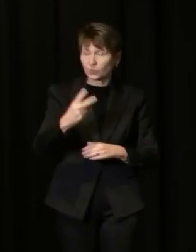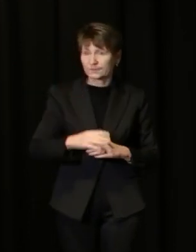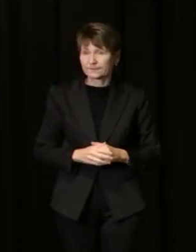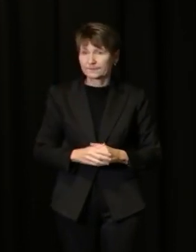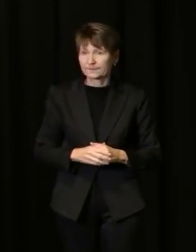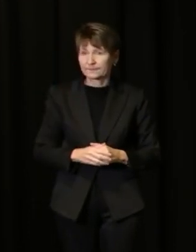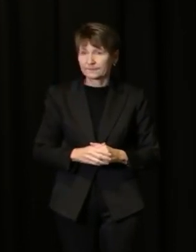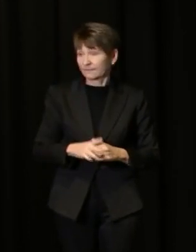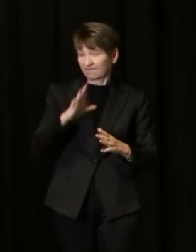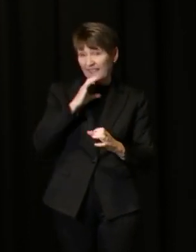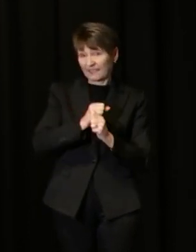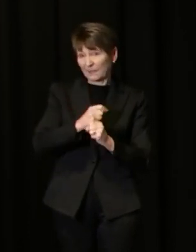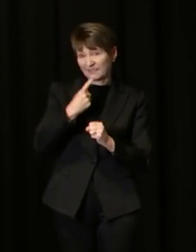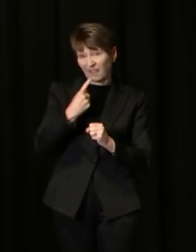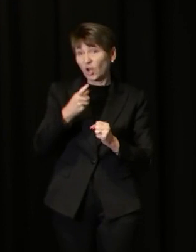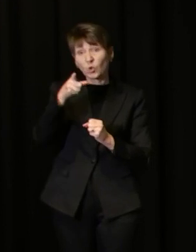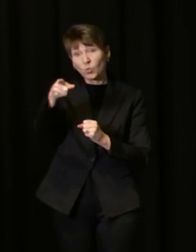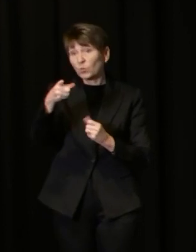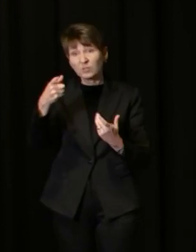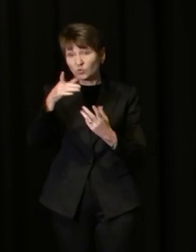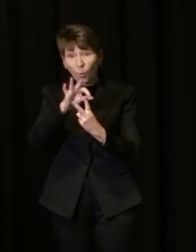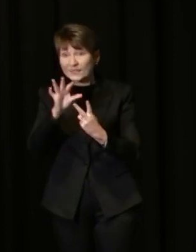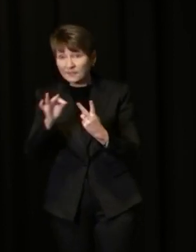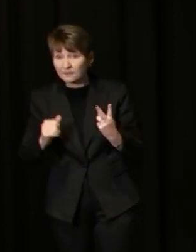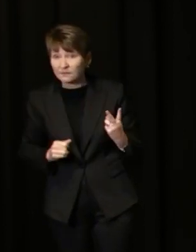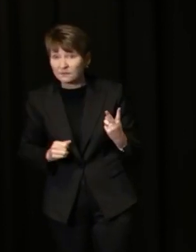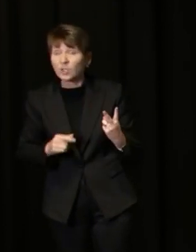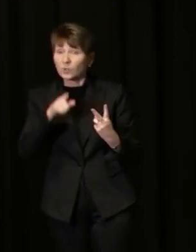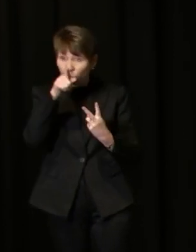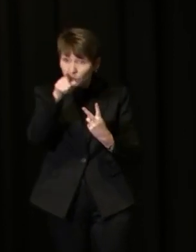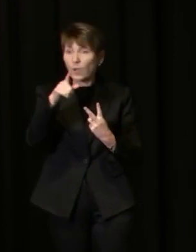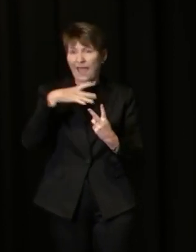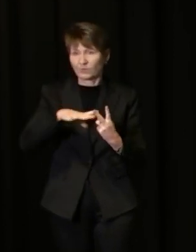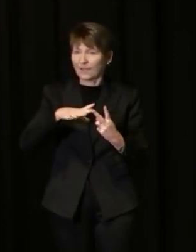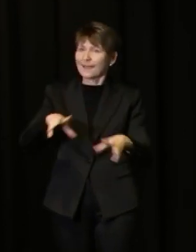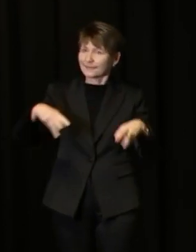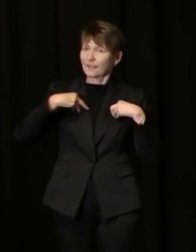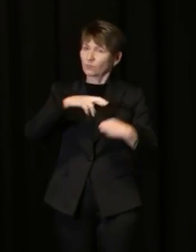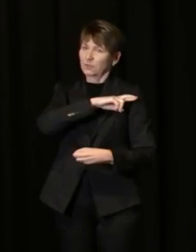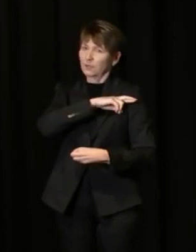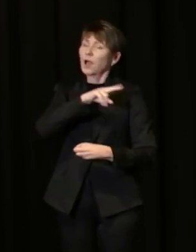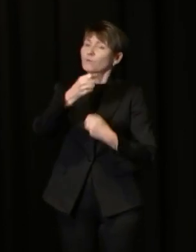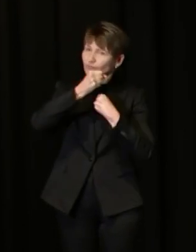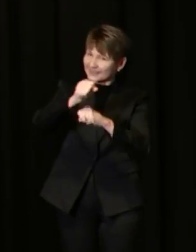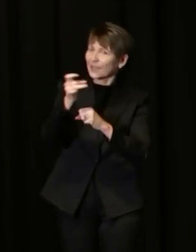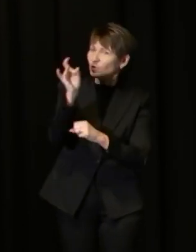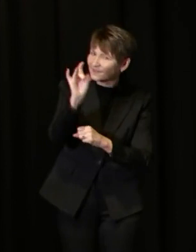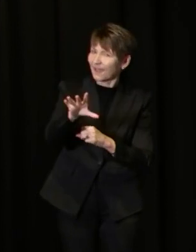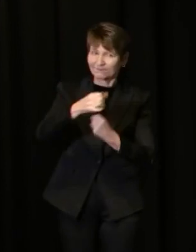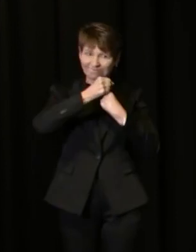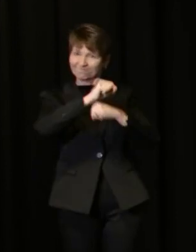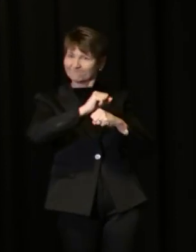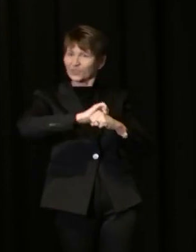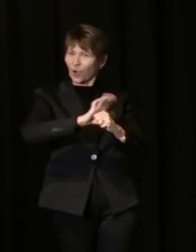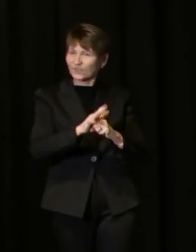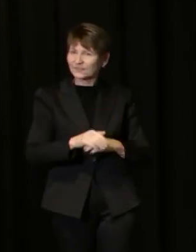protect people who hadn't protected themselves. We have now reached the time where everyone can be vaccinated. In my